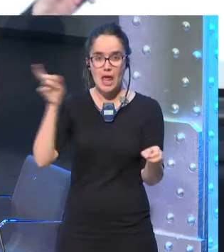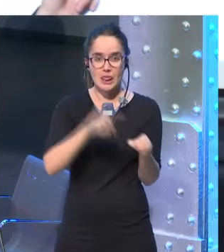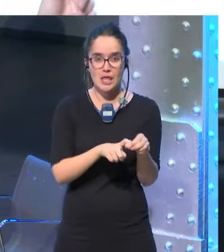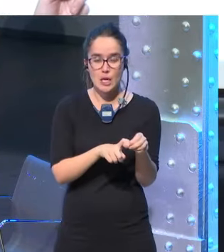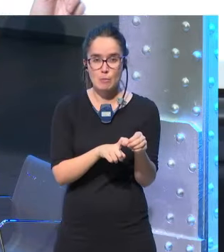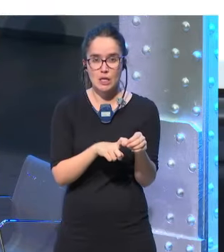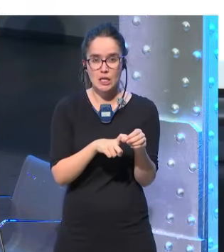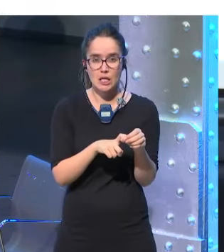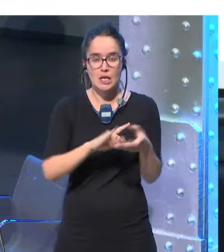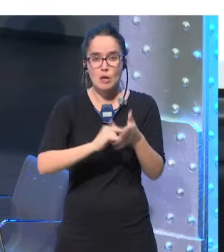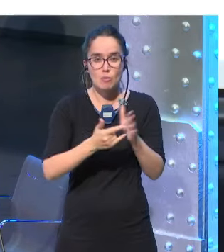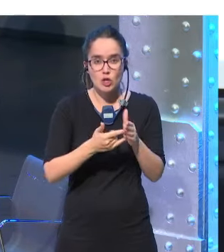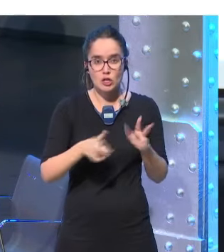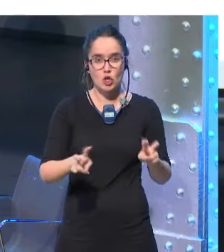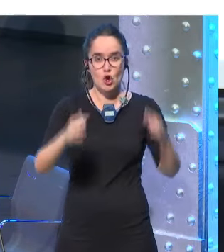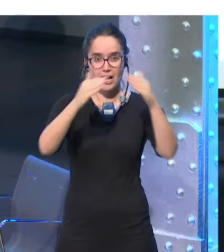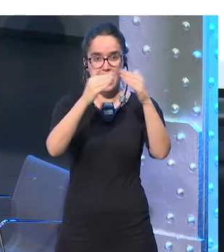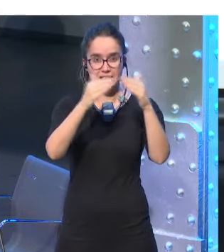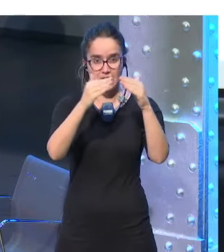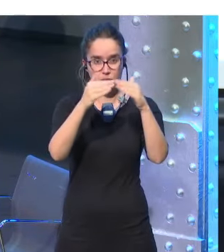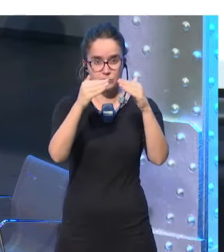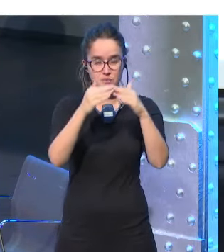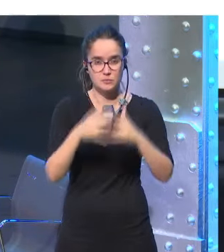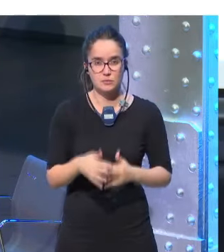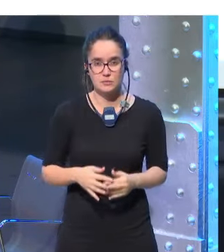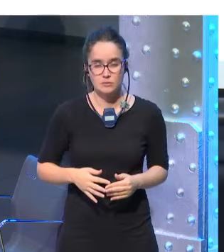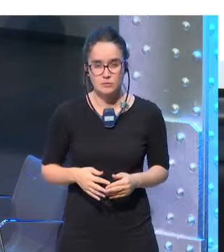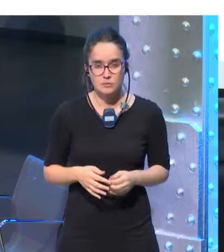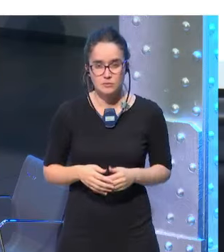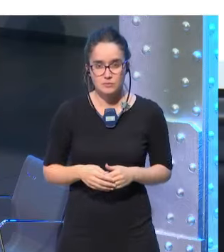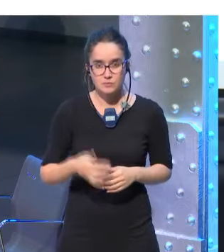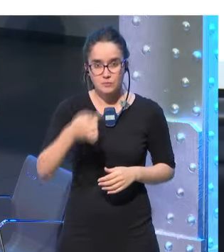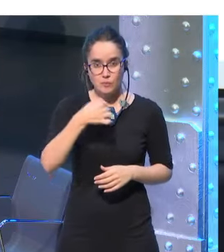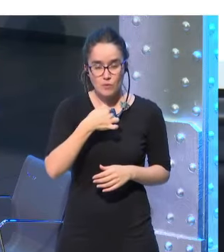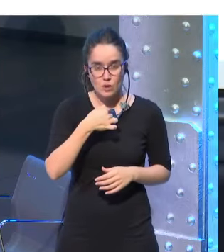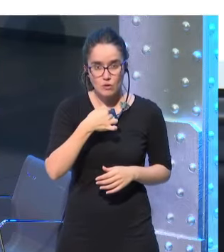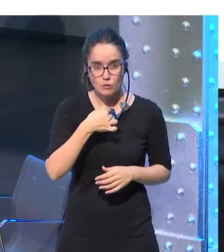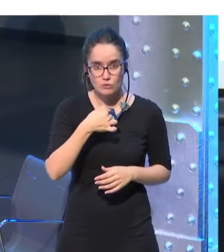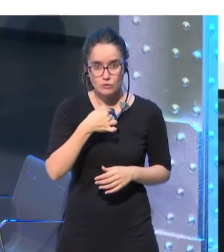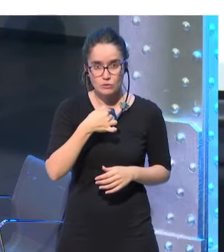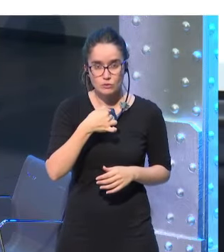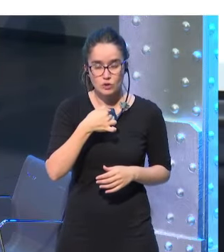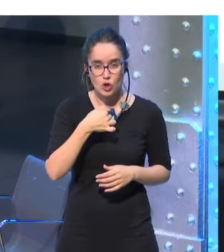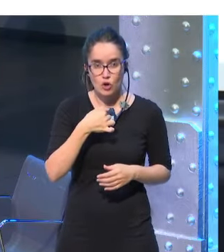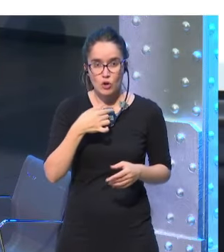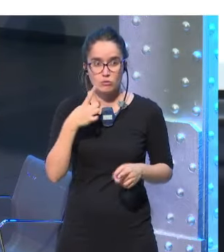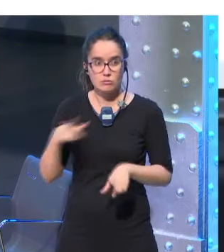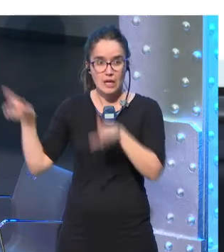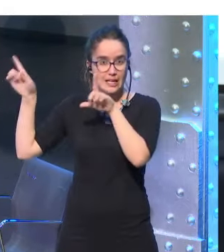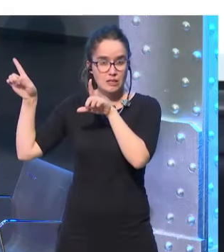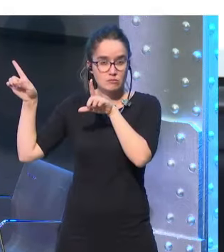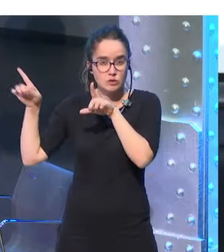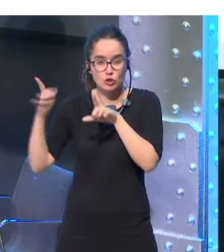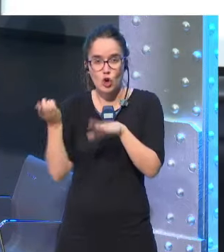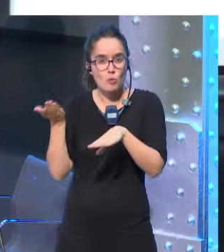half of this entire research network is somewhat working on this project. So I'm really talking on behalf of all of these people